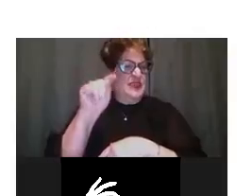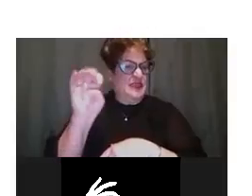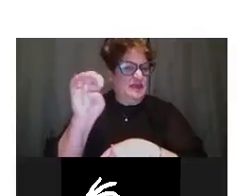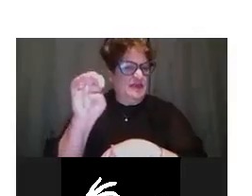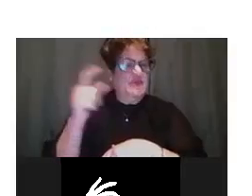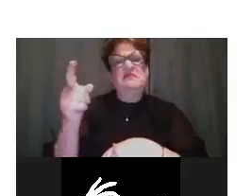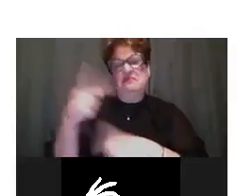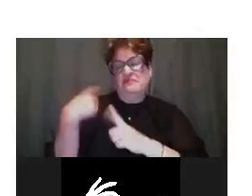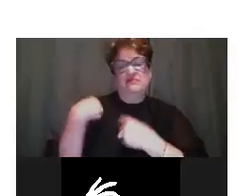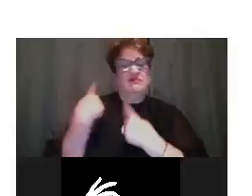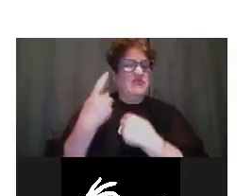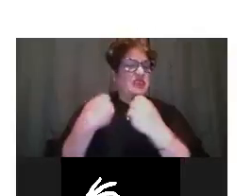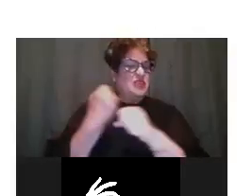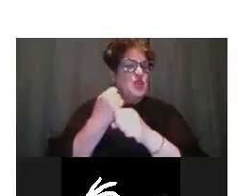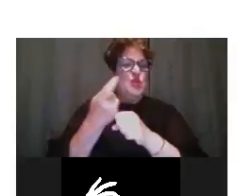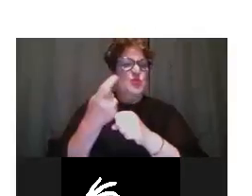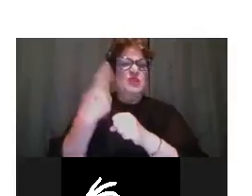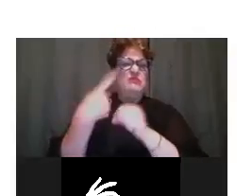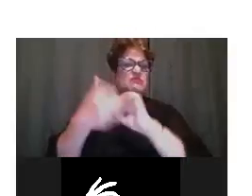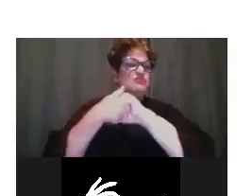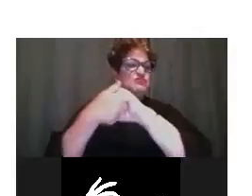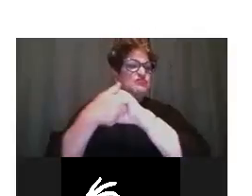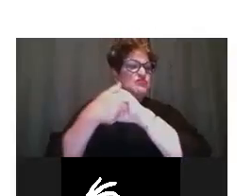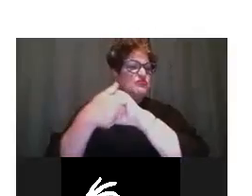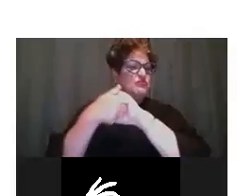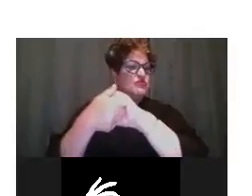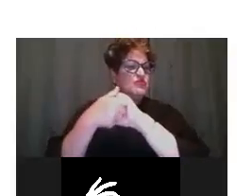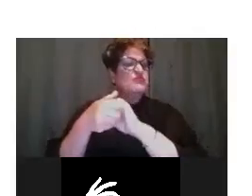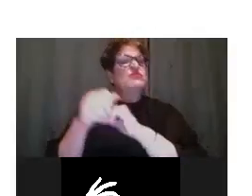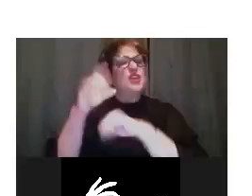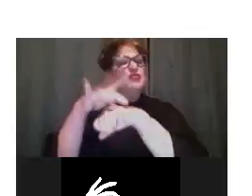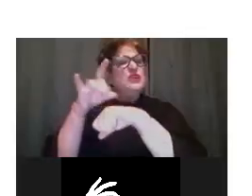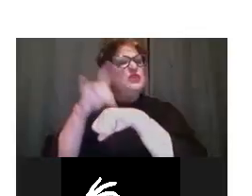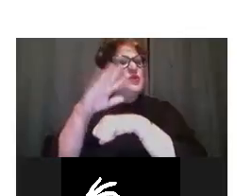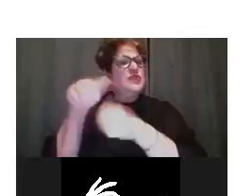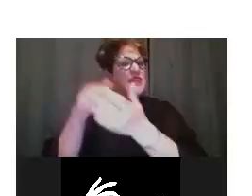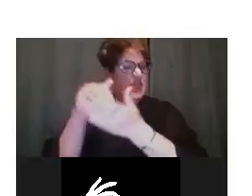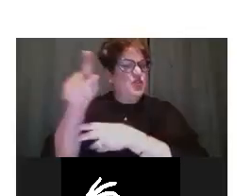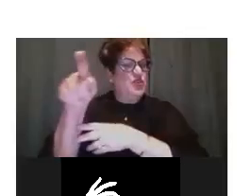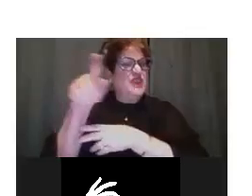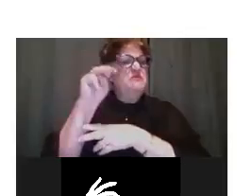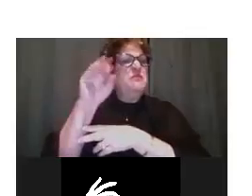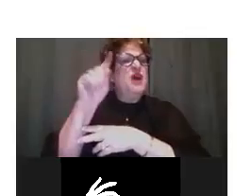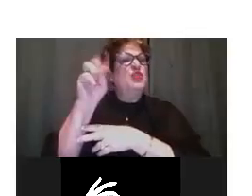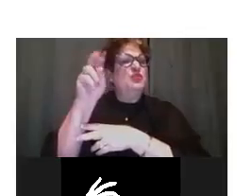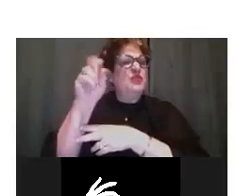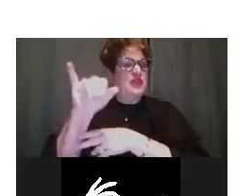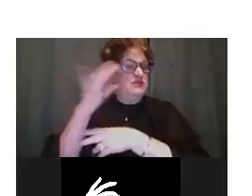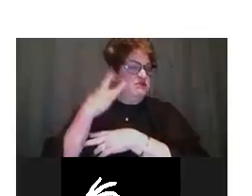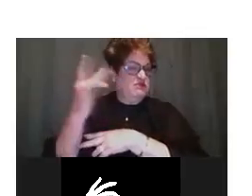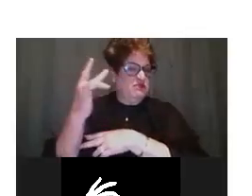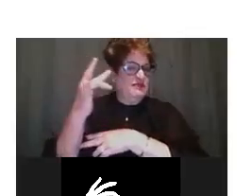local family resource center in Monterey by the name of Special Kids Connect. And we took